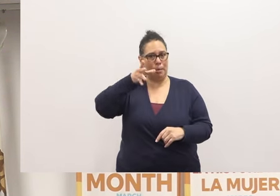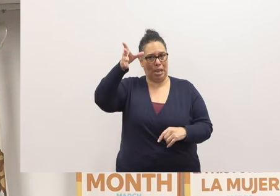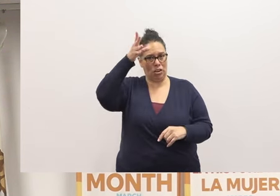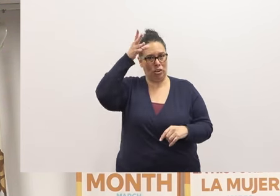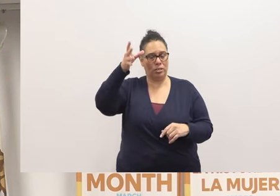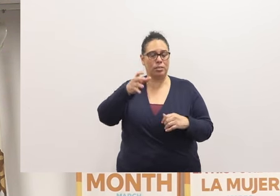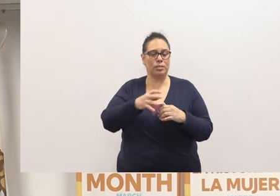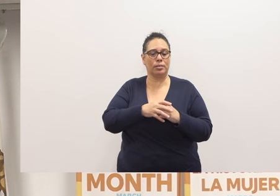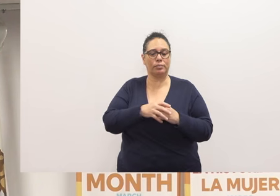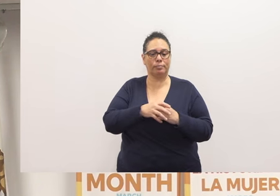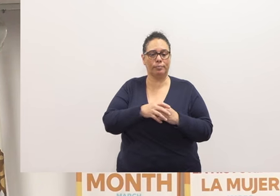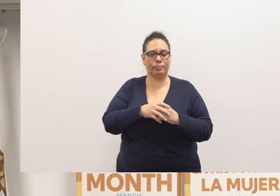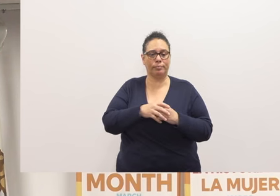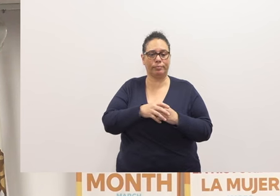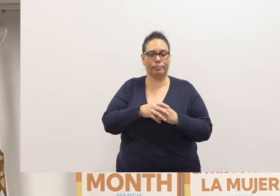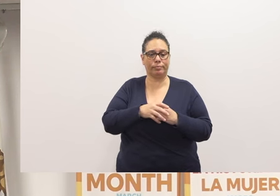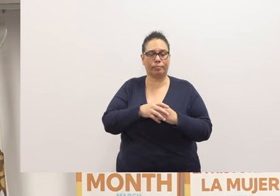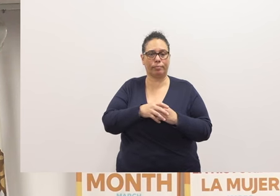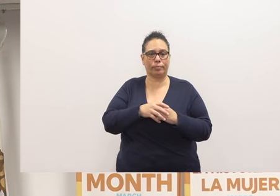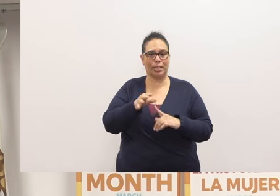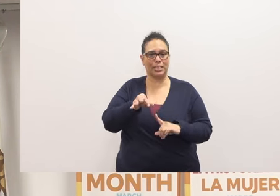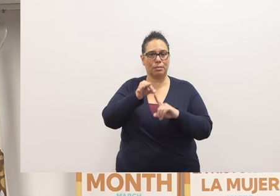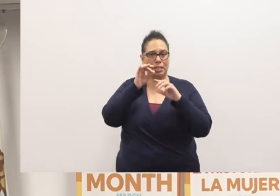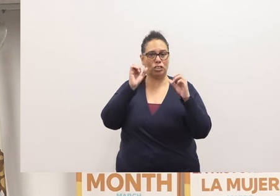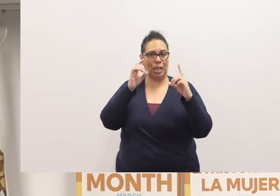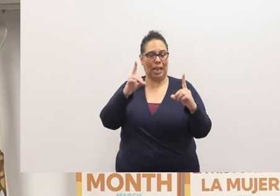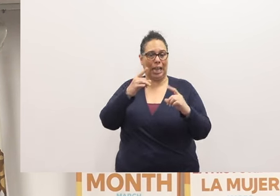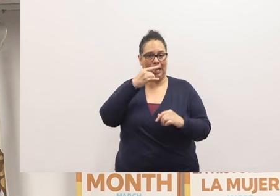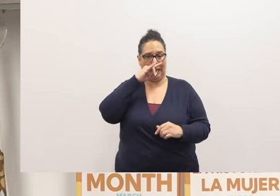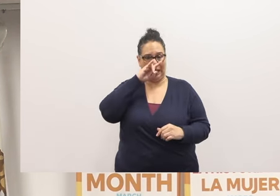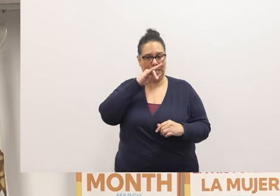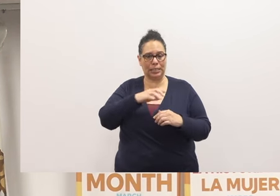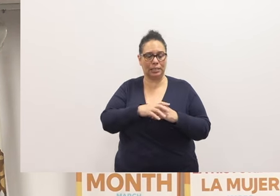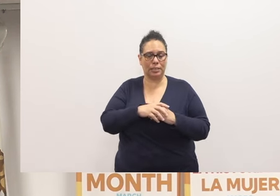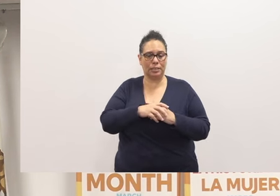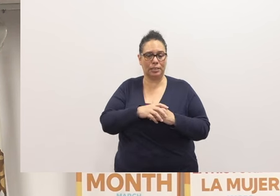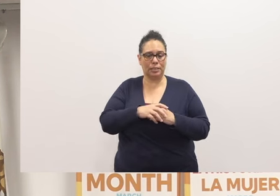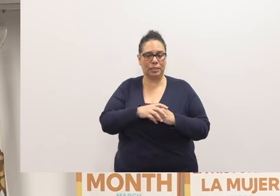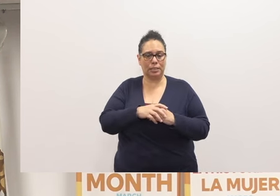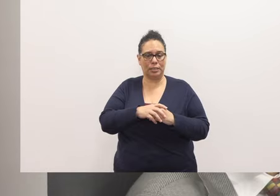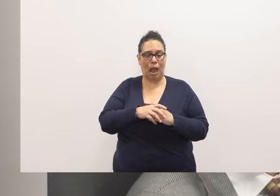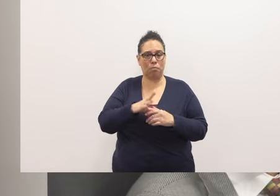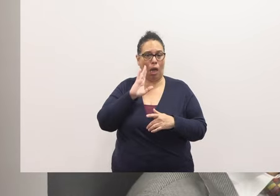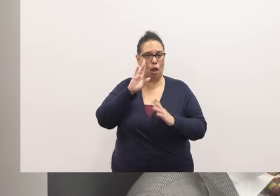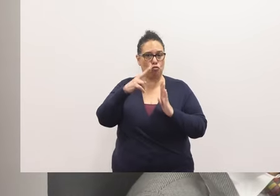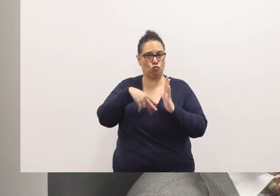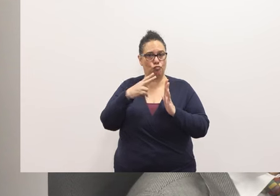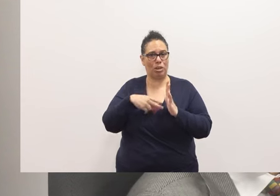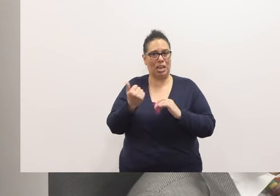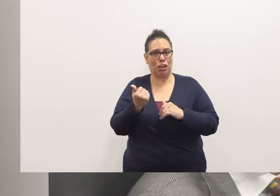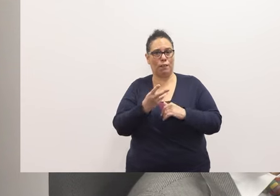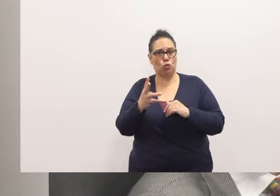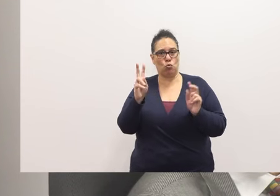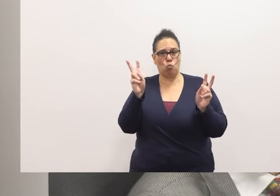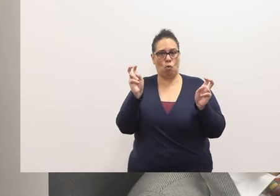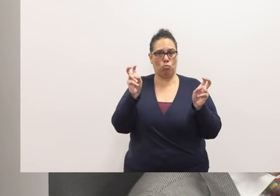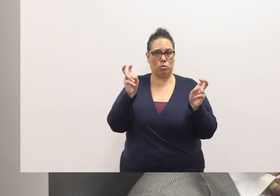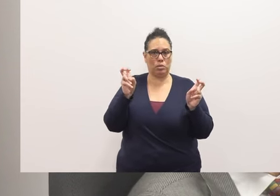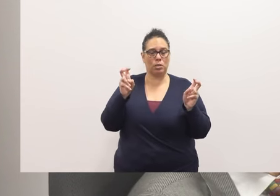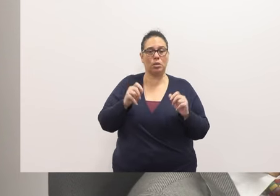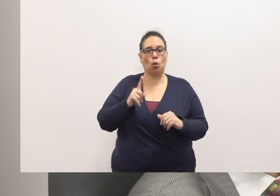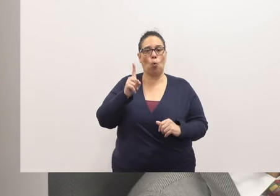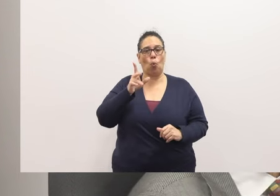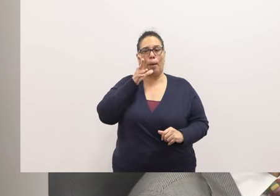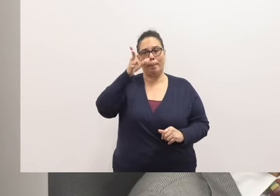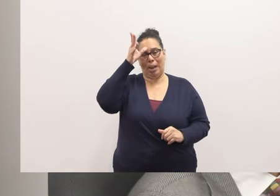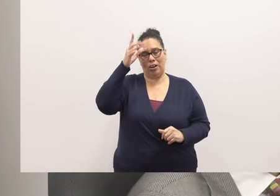our special ed kids, and I'll just read a couple of quotes. One parent